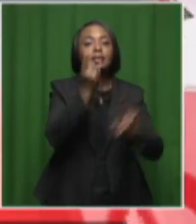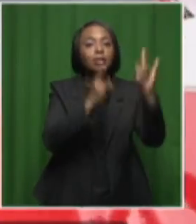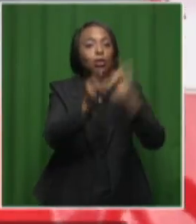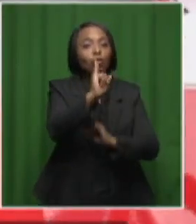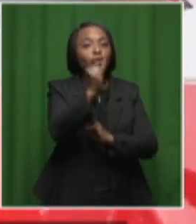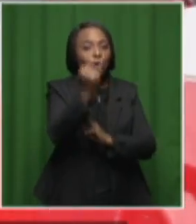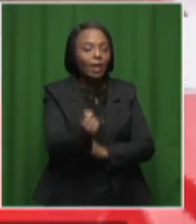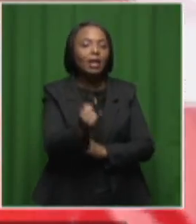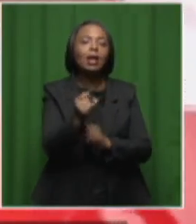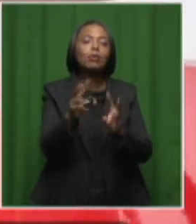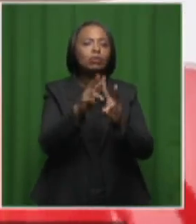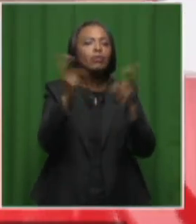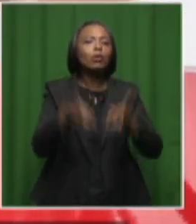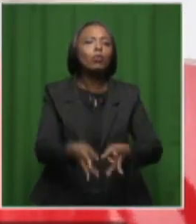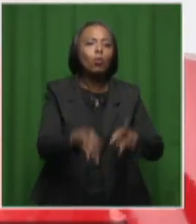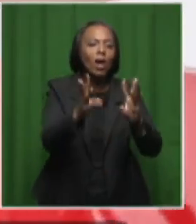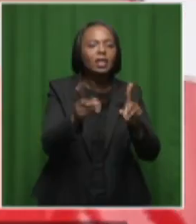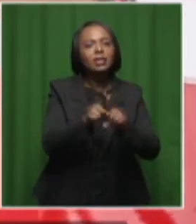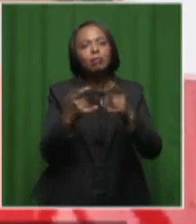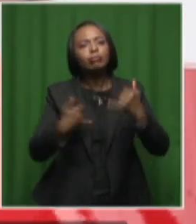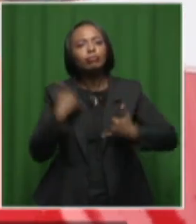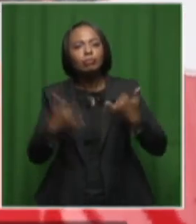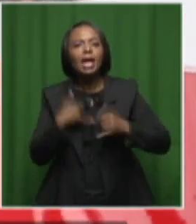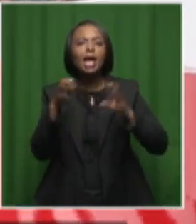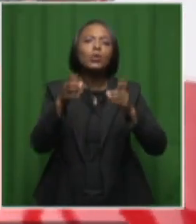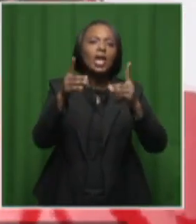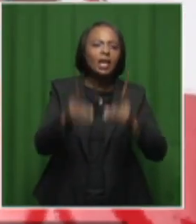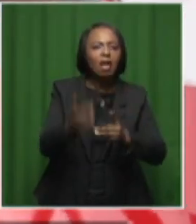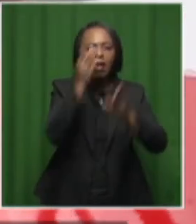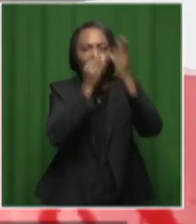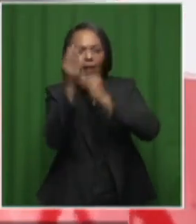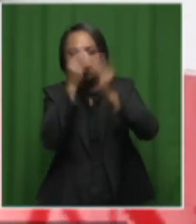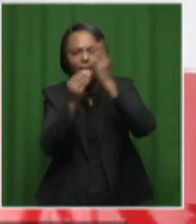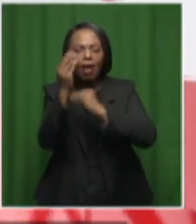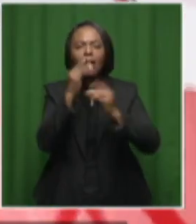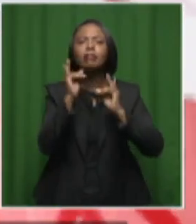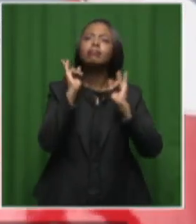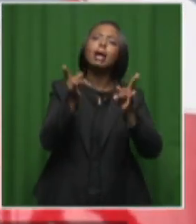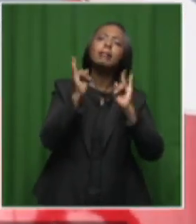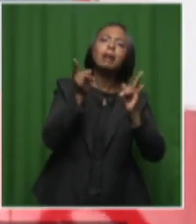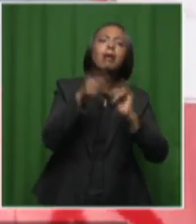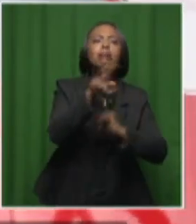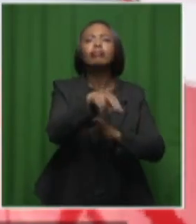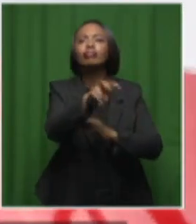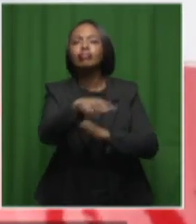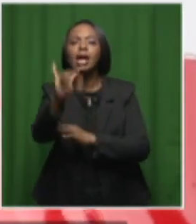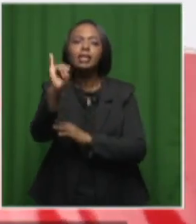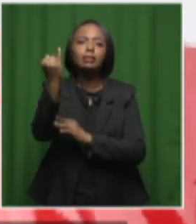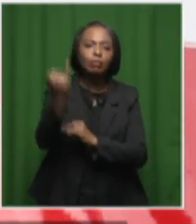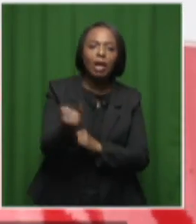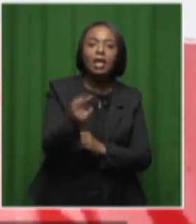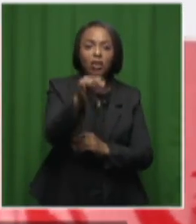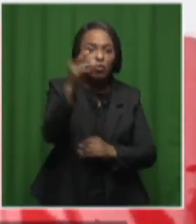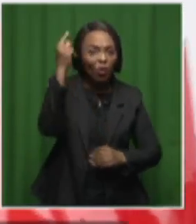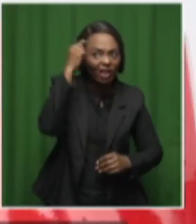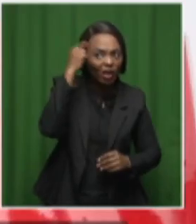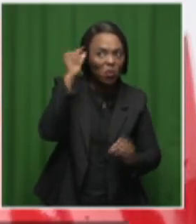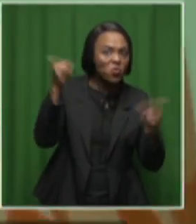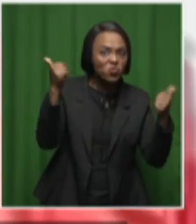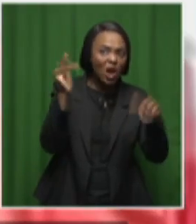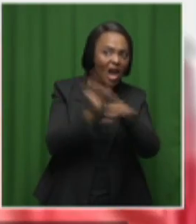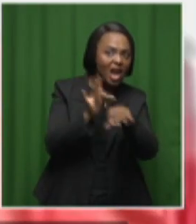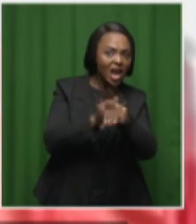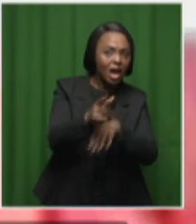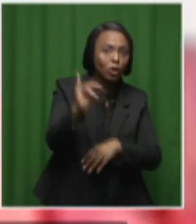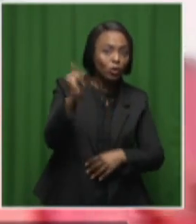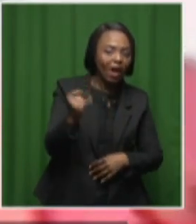different way, a fun way, an educational way of seeing the city. So even if you think you know it all, it really is